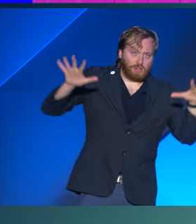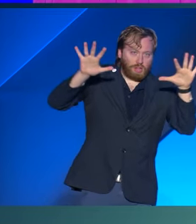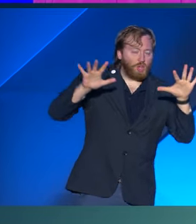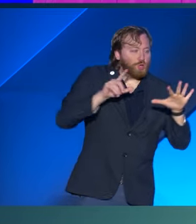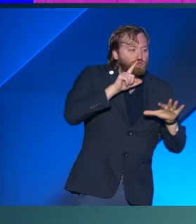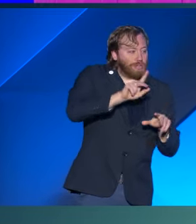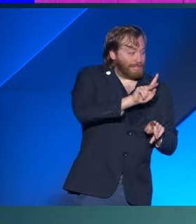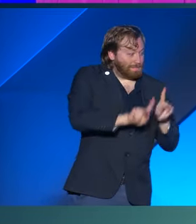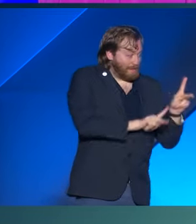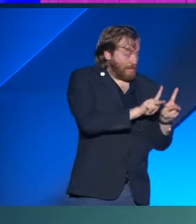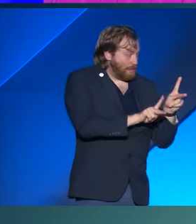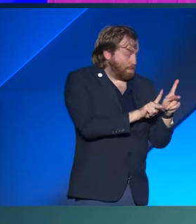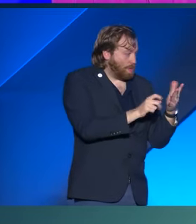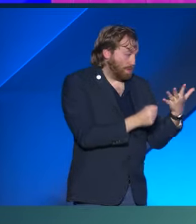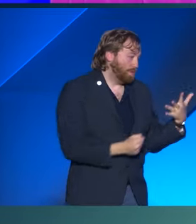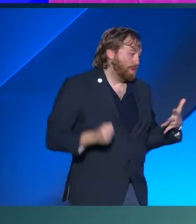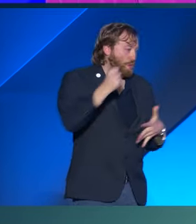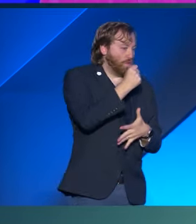everything.